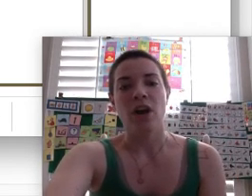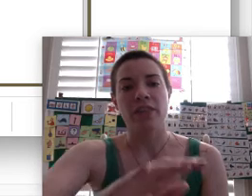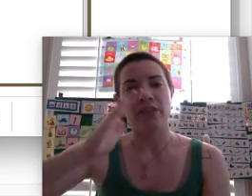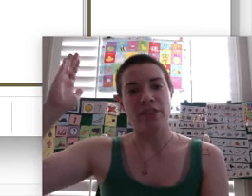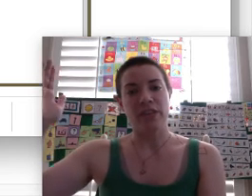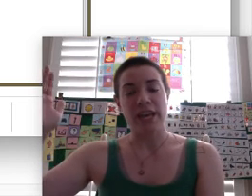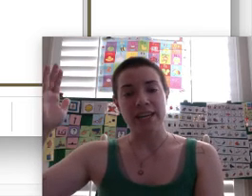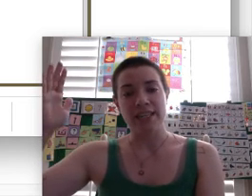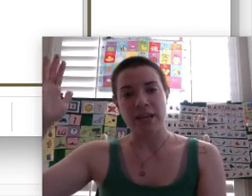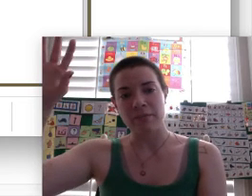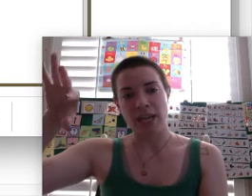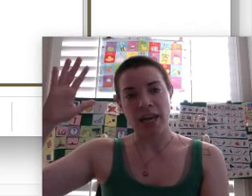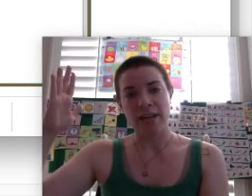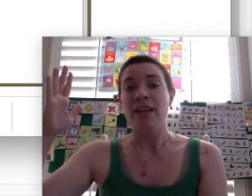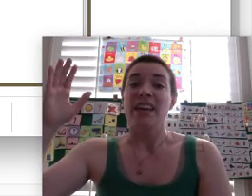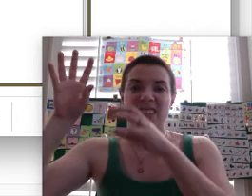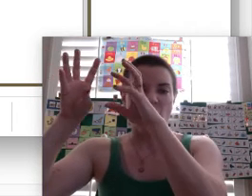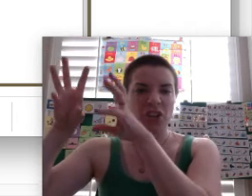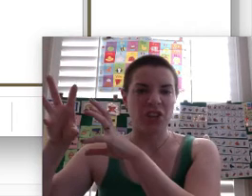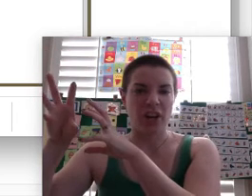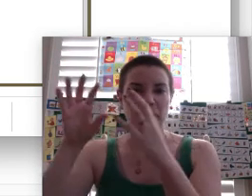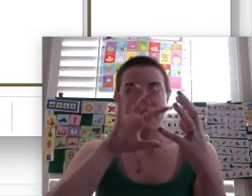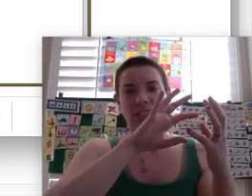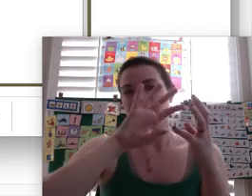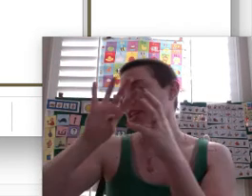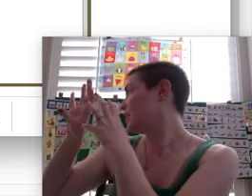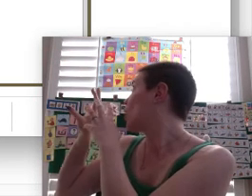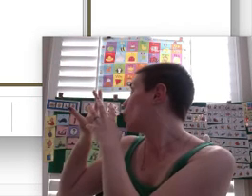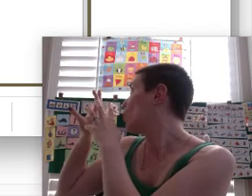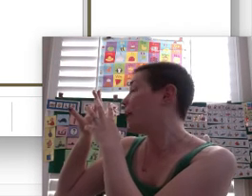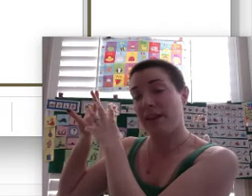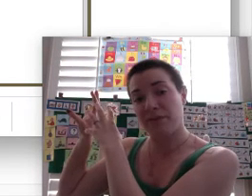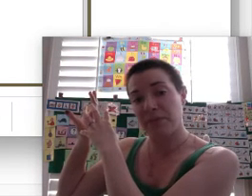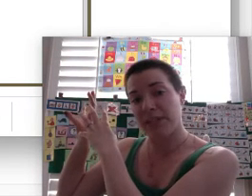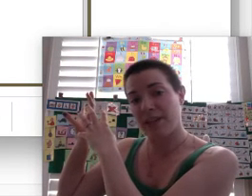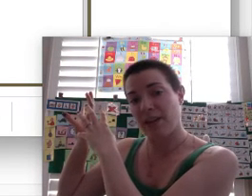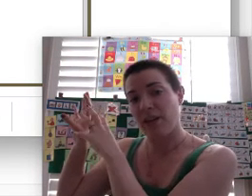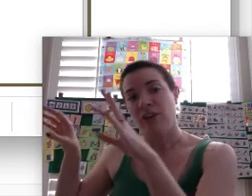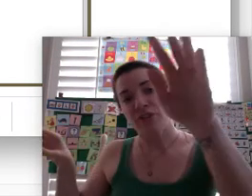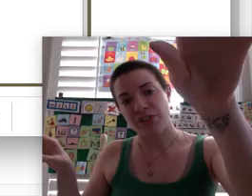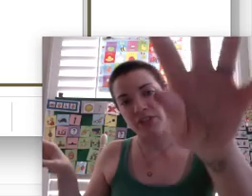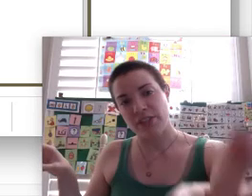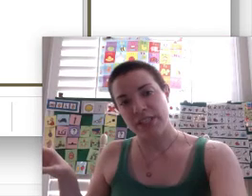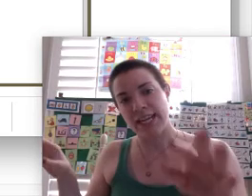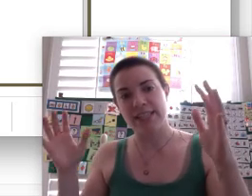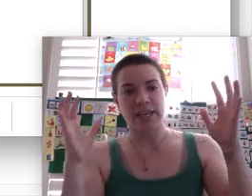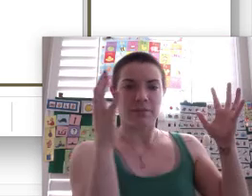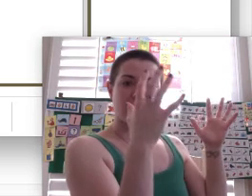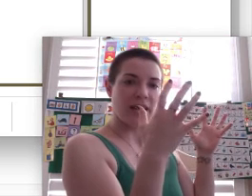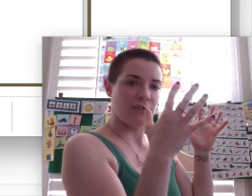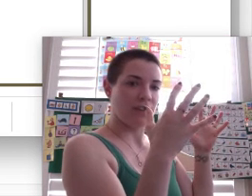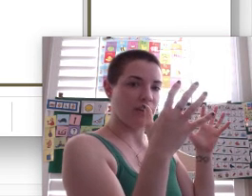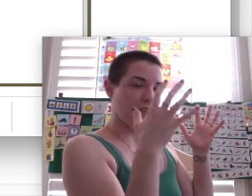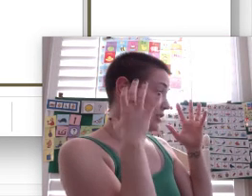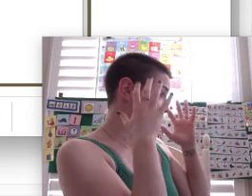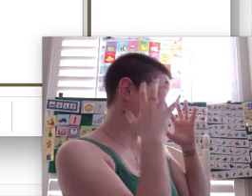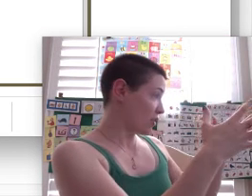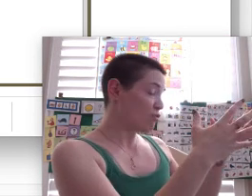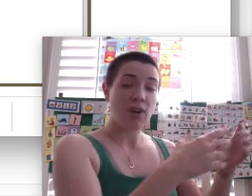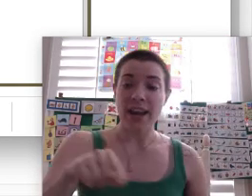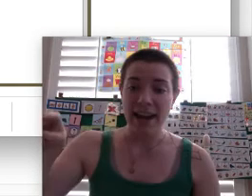we're on the nighttime side, it's all dark because it's facing away from the sun, versus the daytime side of the Earth